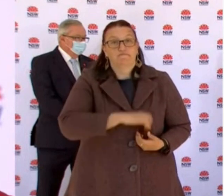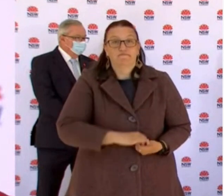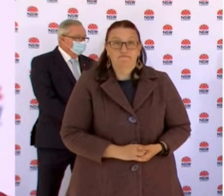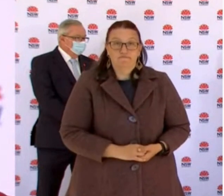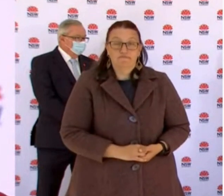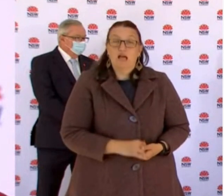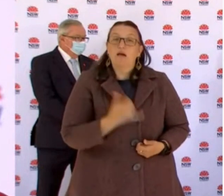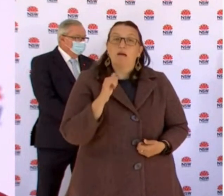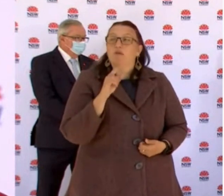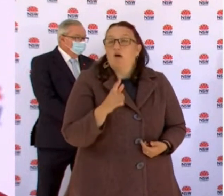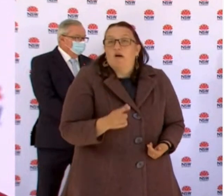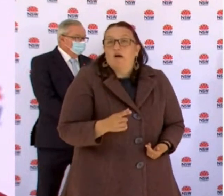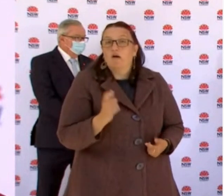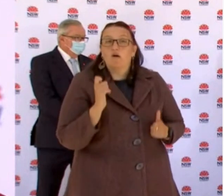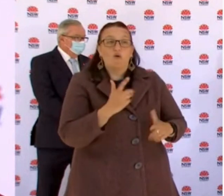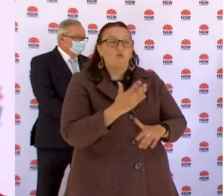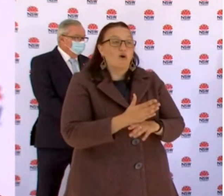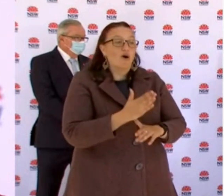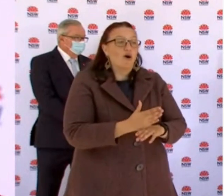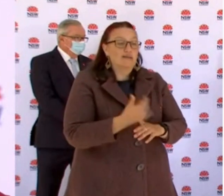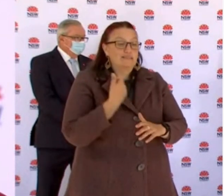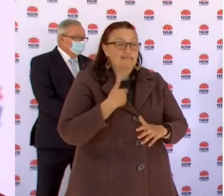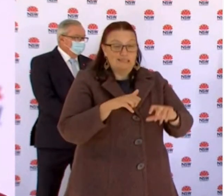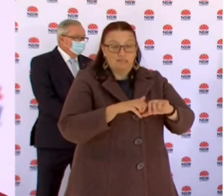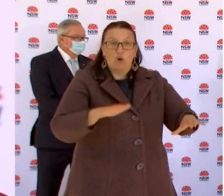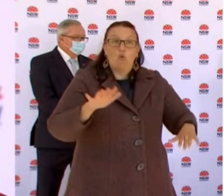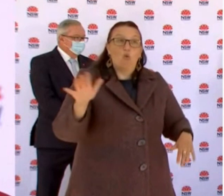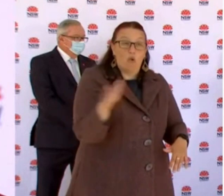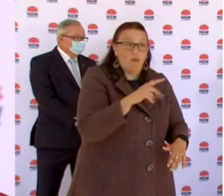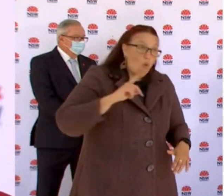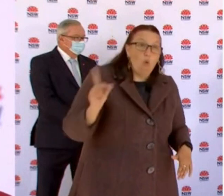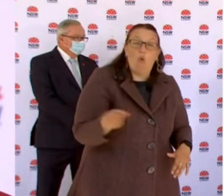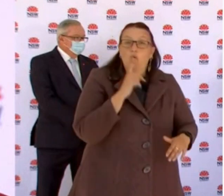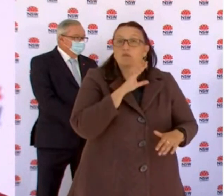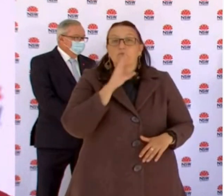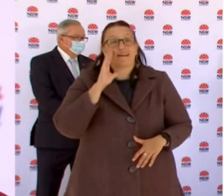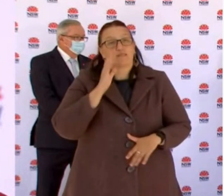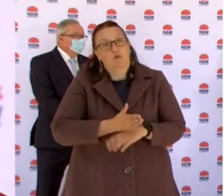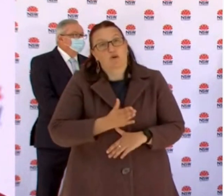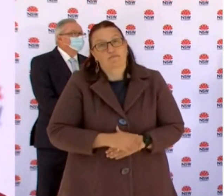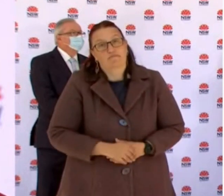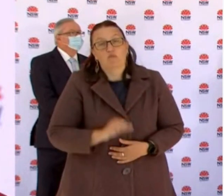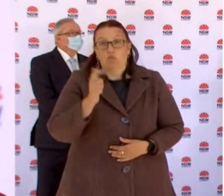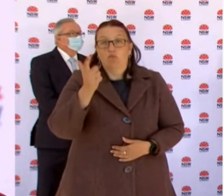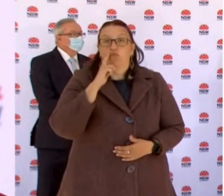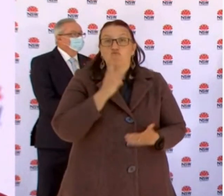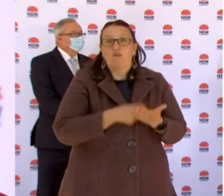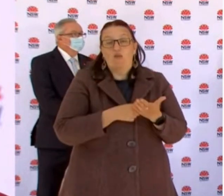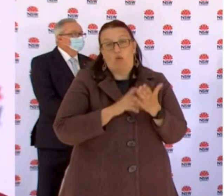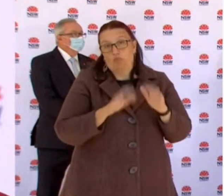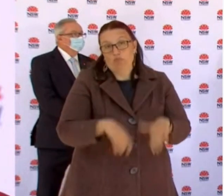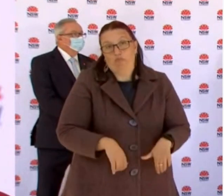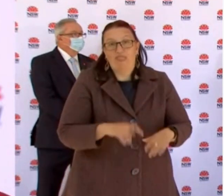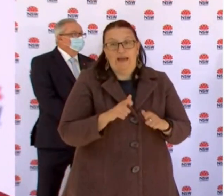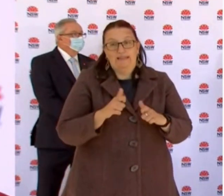entire workplace and then shutting down your workplace. Your boss would much rather you went and got tested and stayed home rather than infect your workplace. And